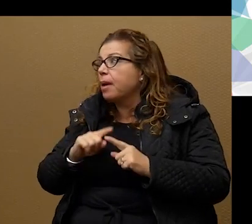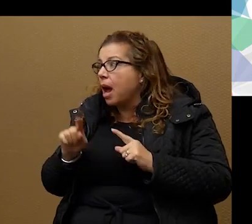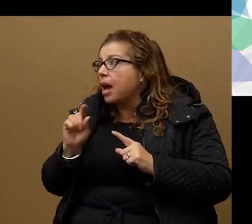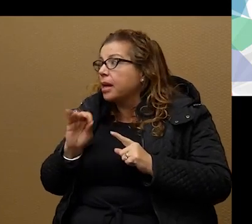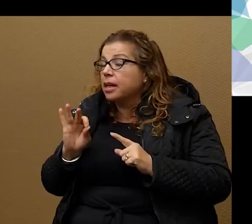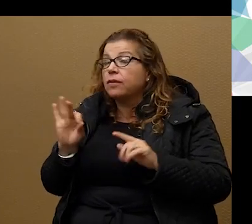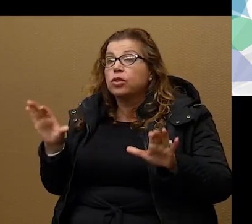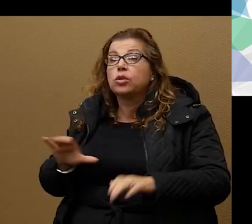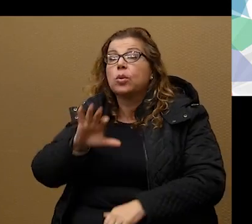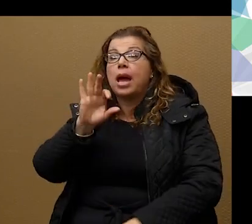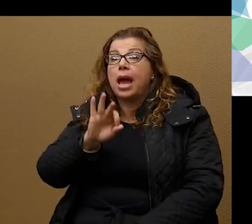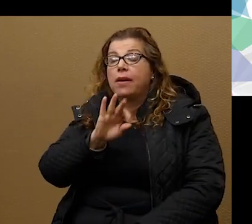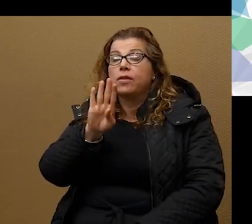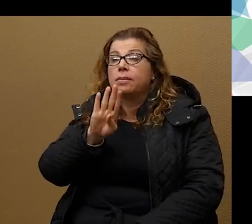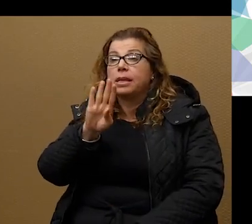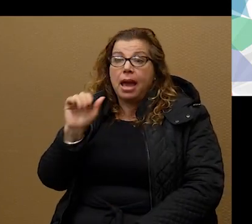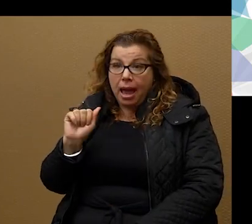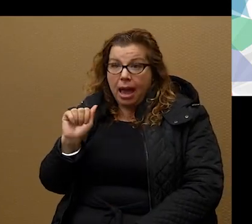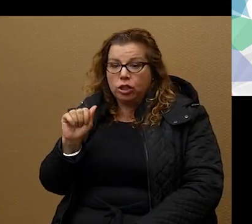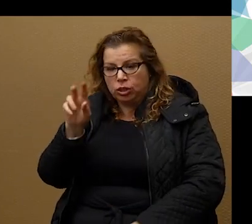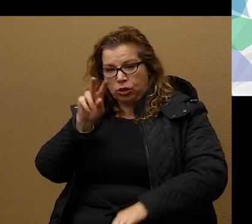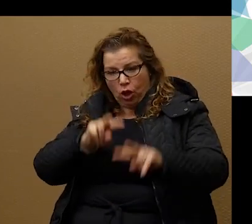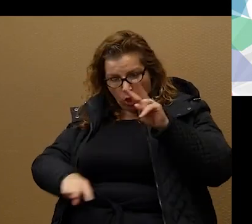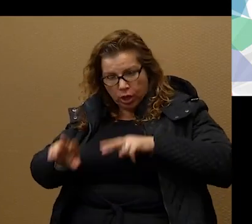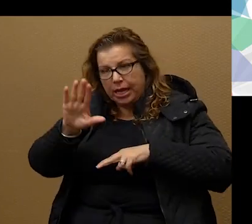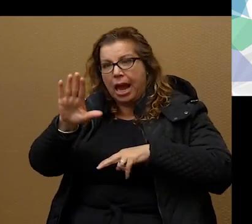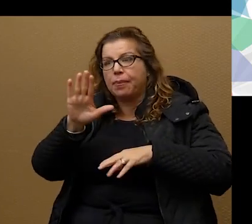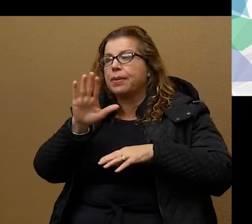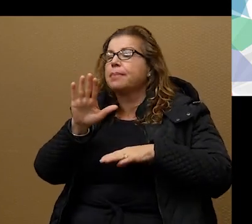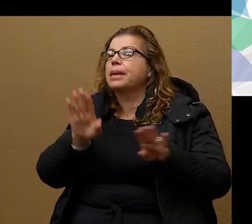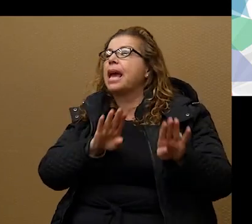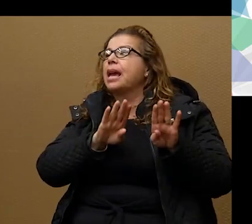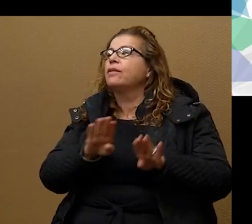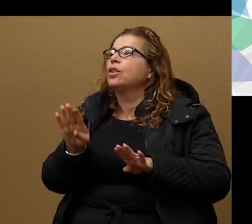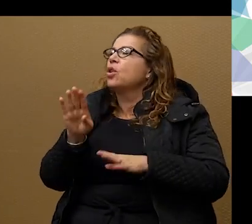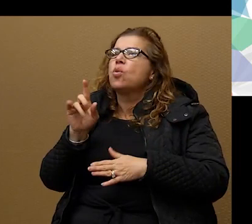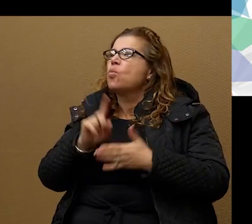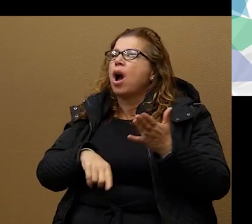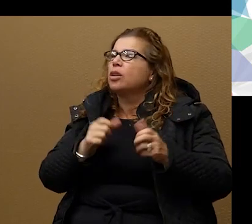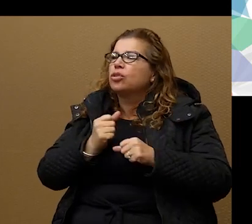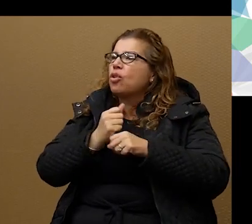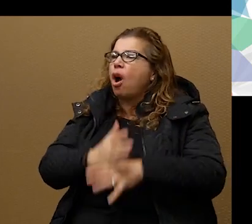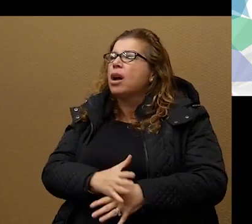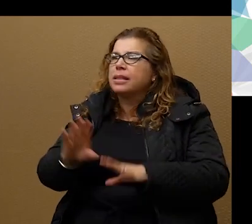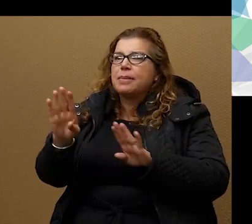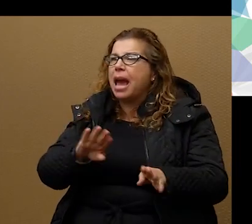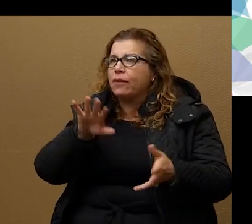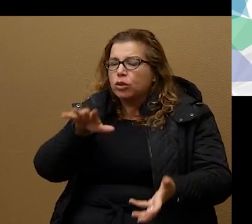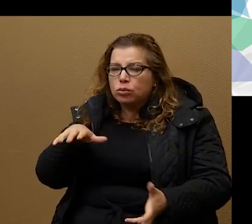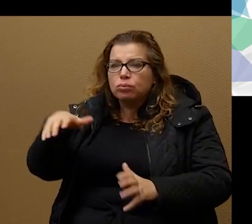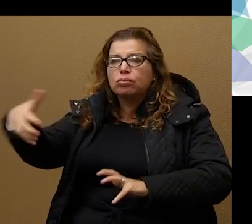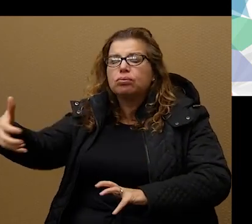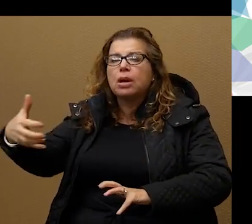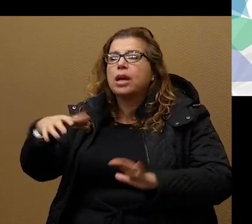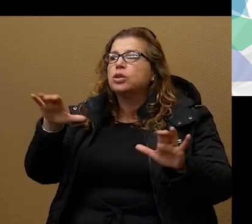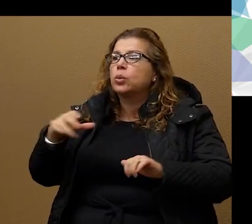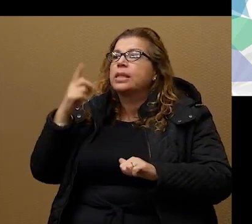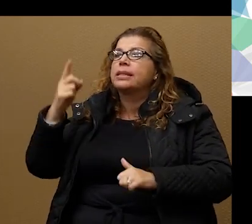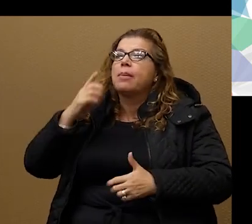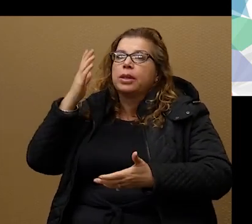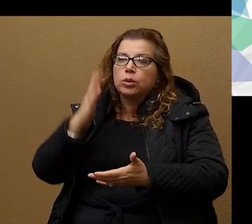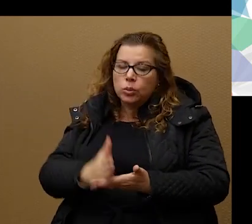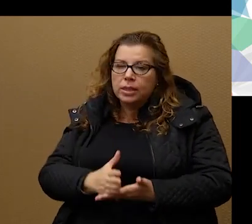do an FBA, it's looking at that behavior, what is causing that behavior, and doing something to stop